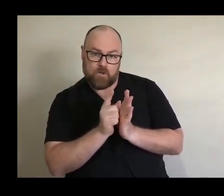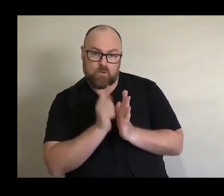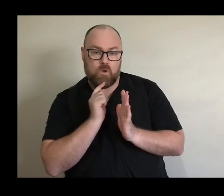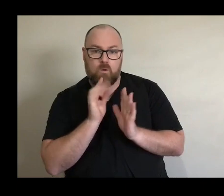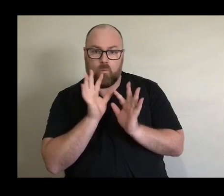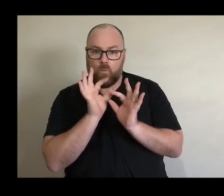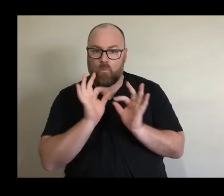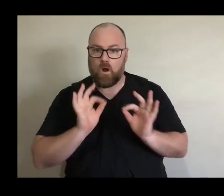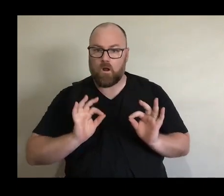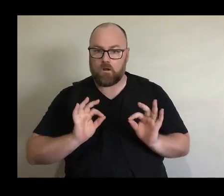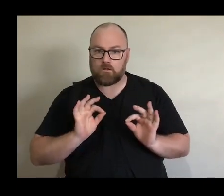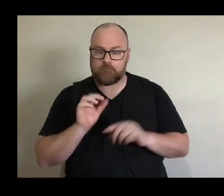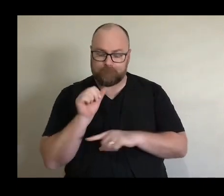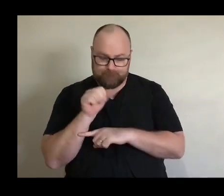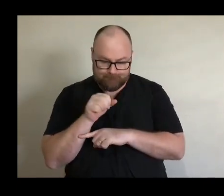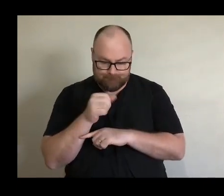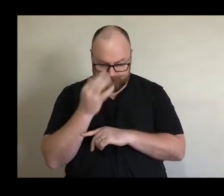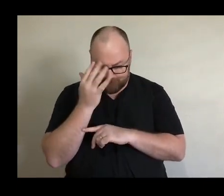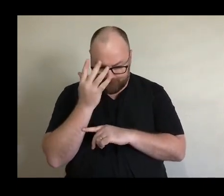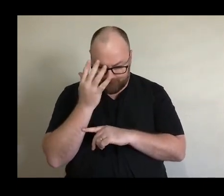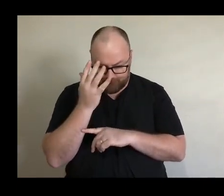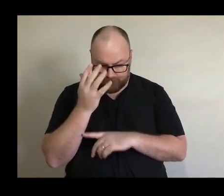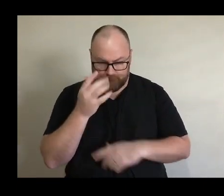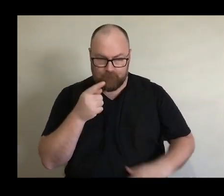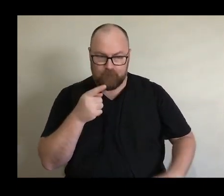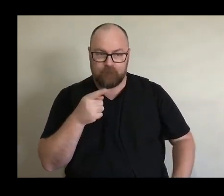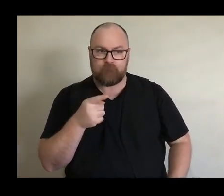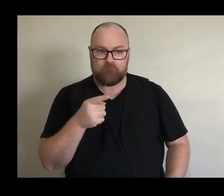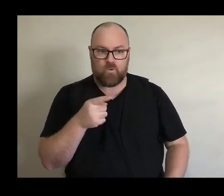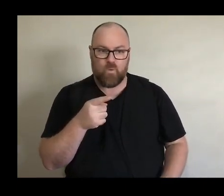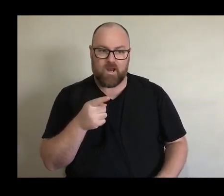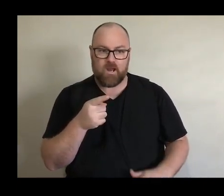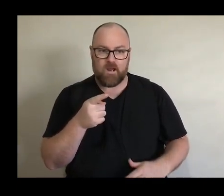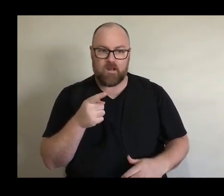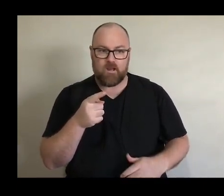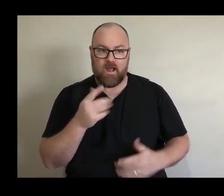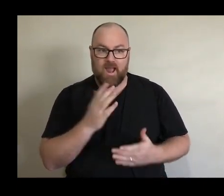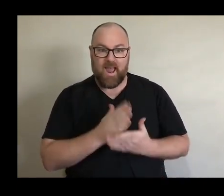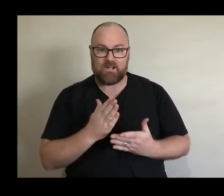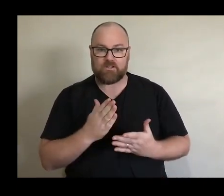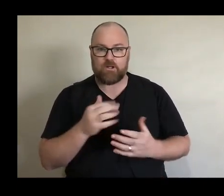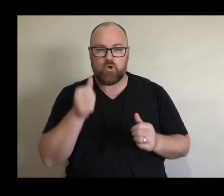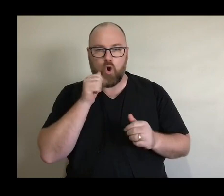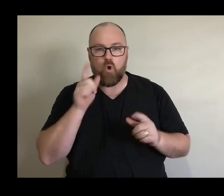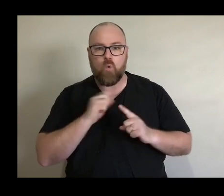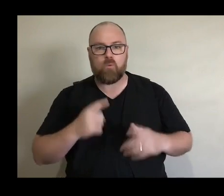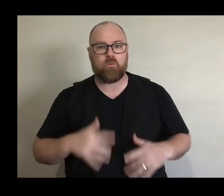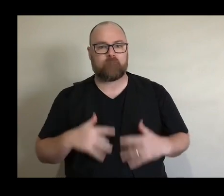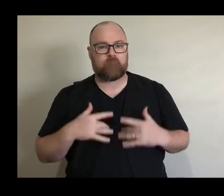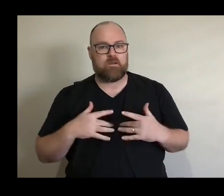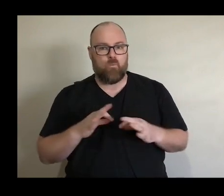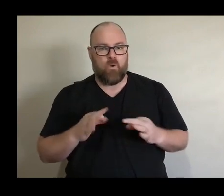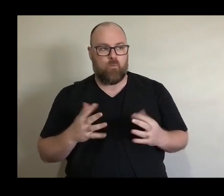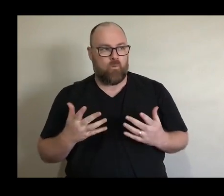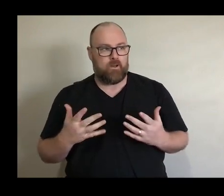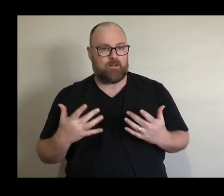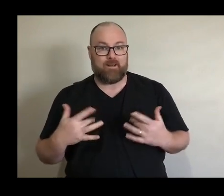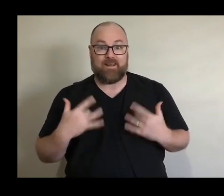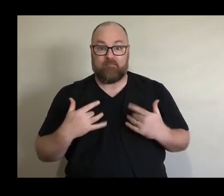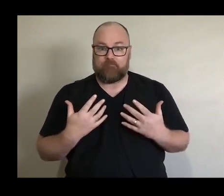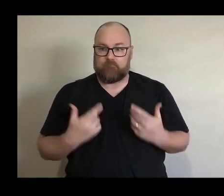silent, we are witnessing that the moment that we exist in is a product, or I would say even a